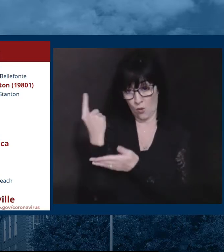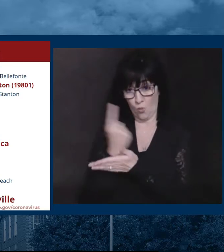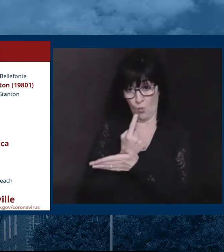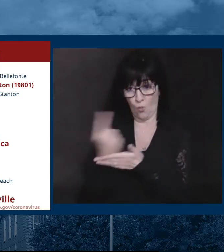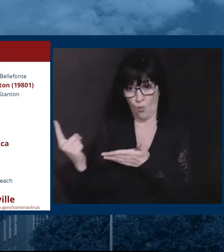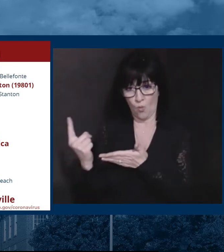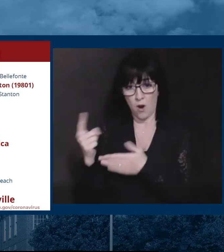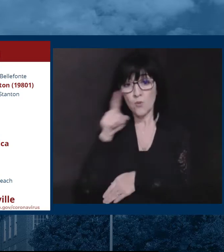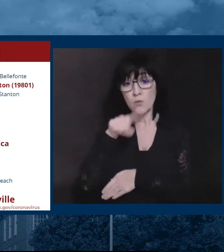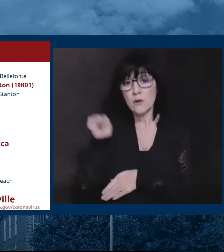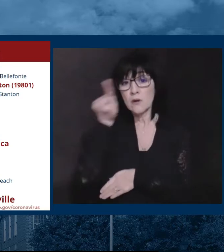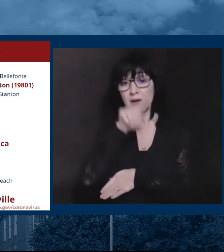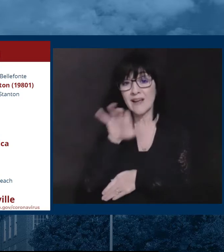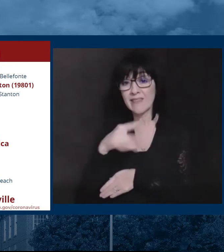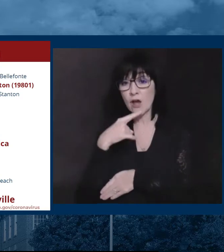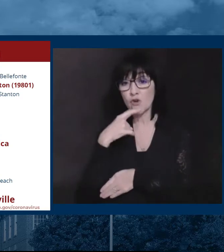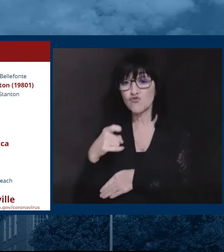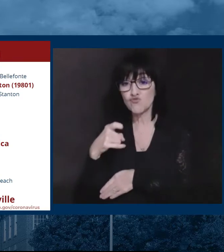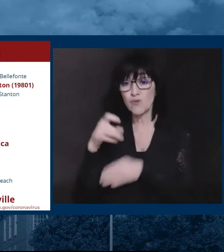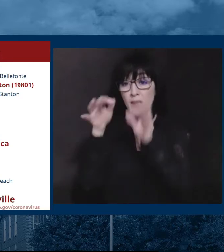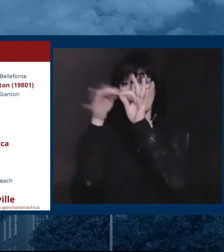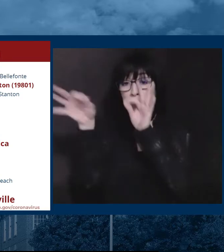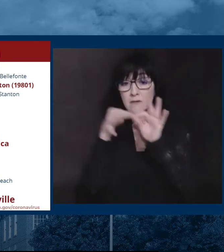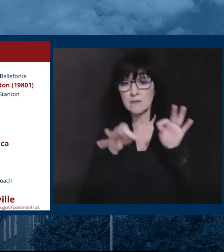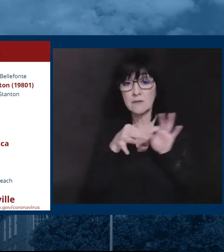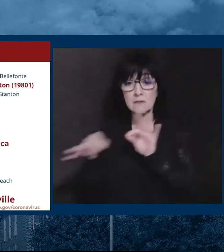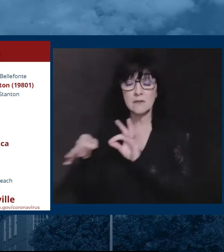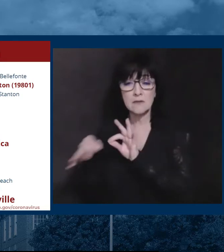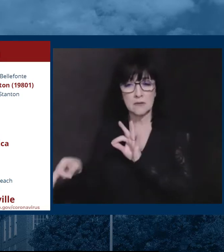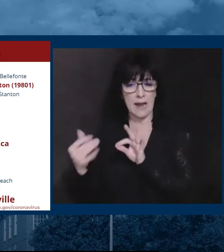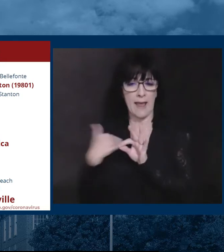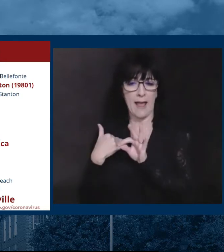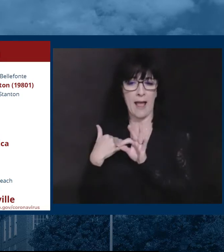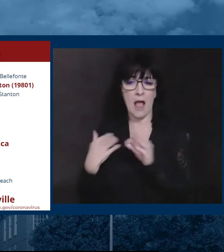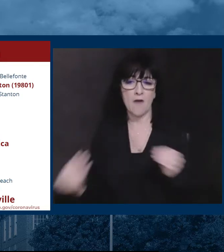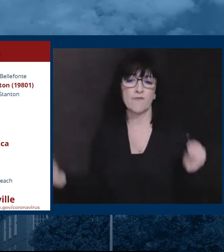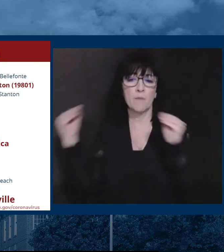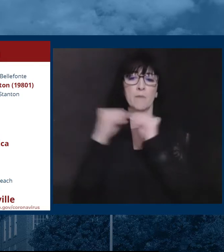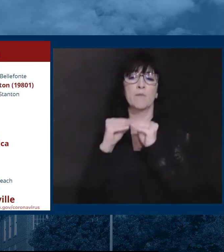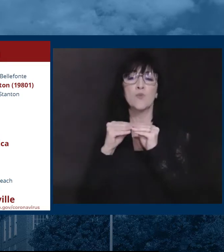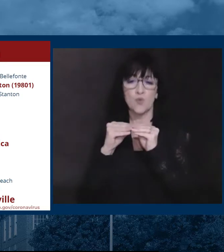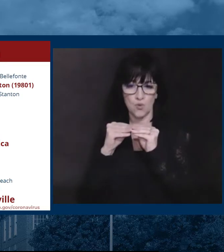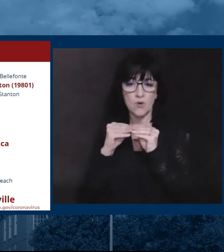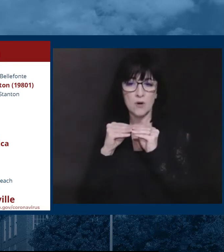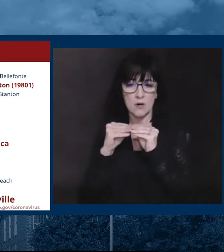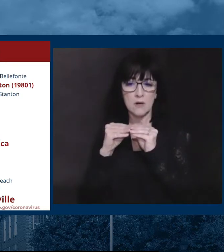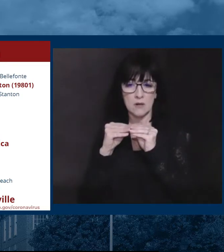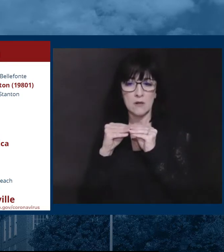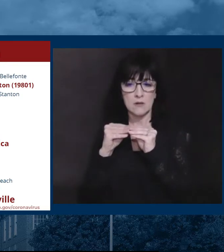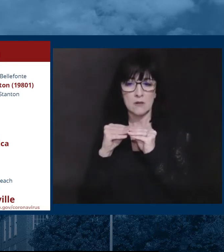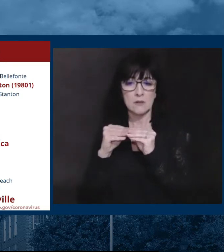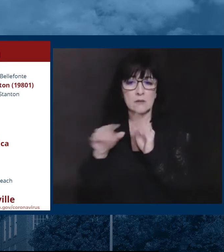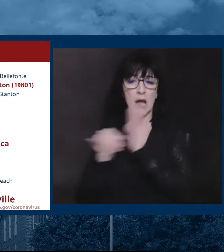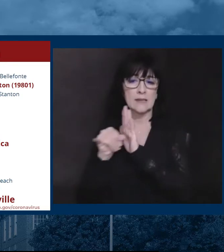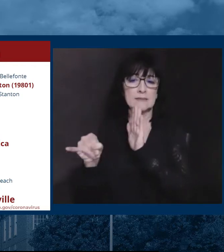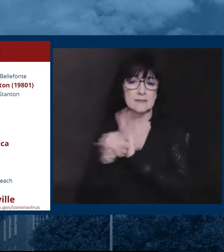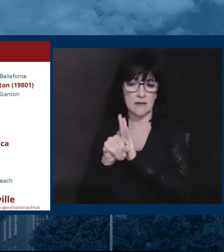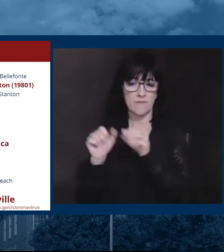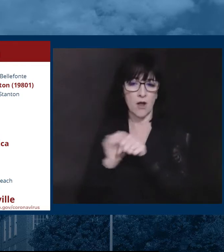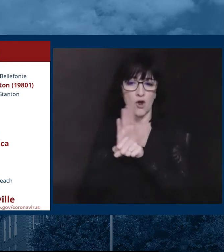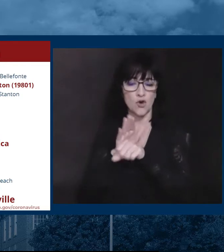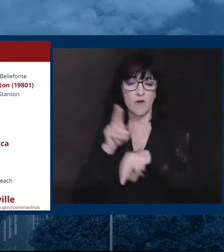shows us is, again, we're just really seeing some general community spread